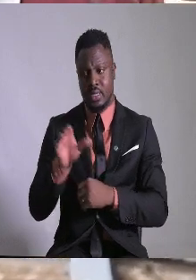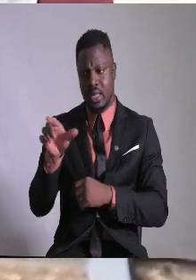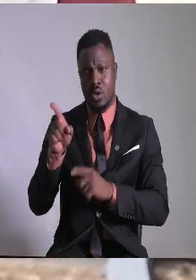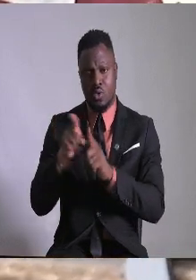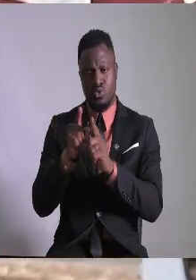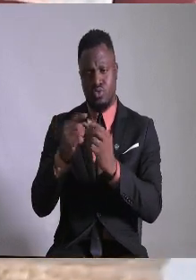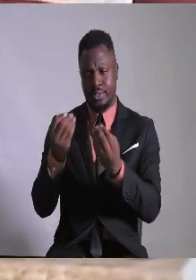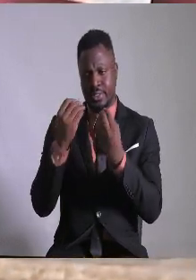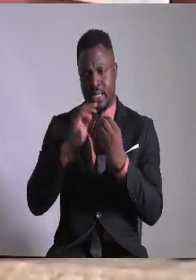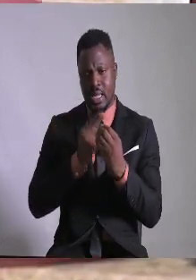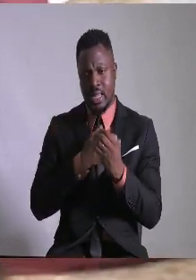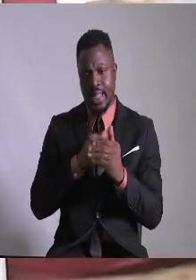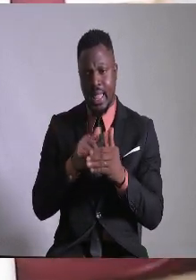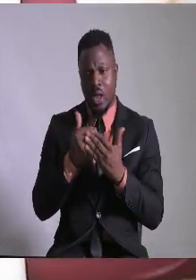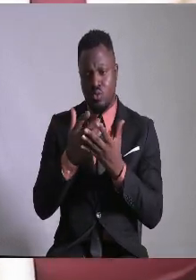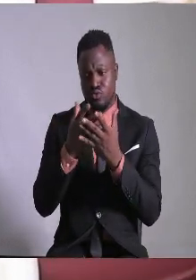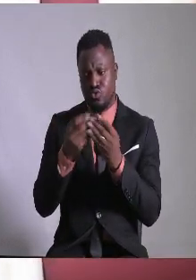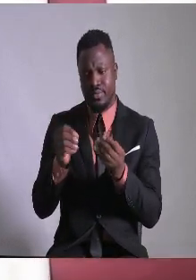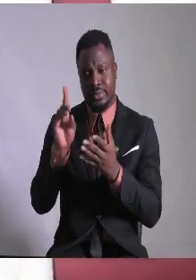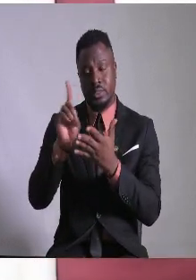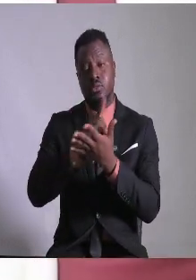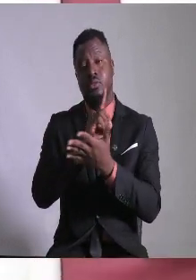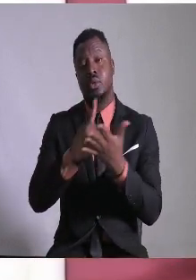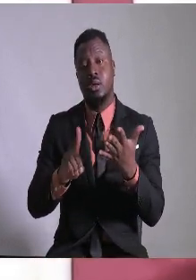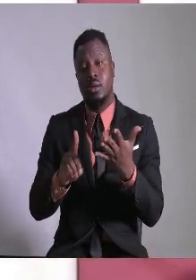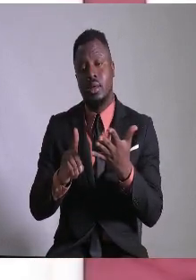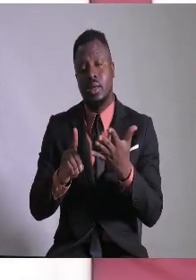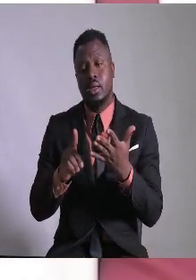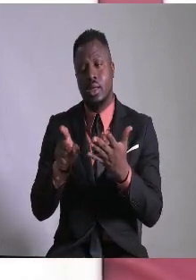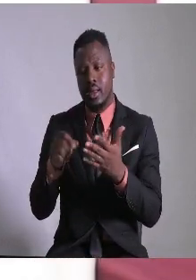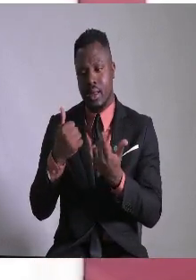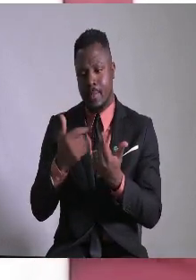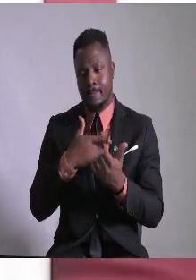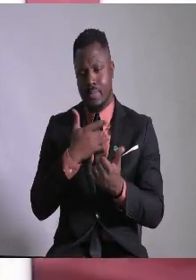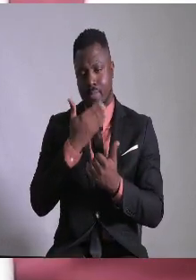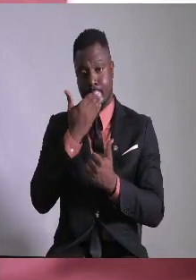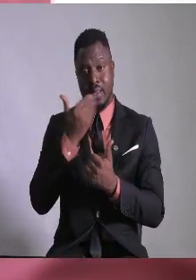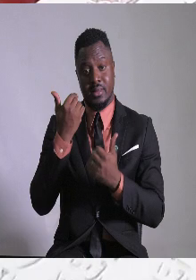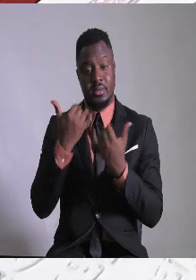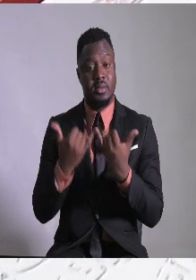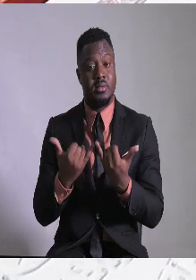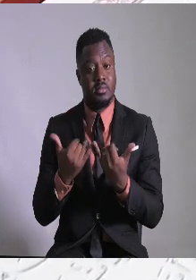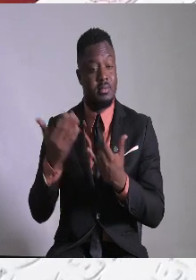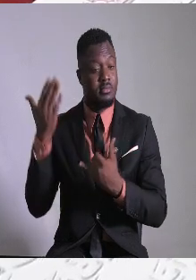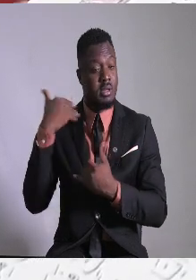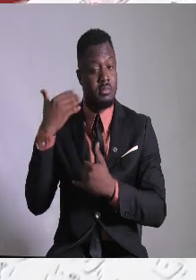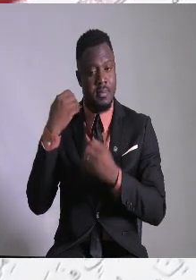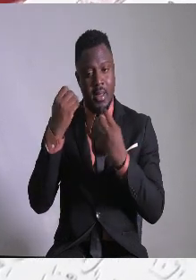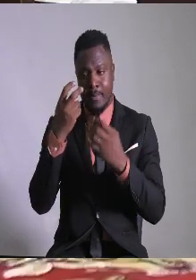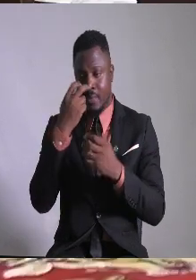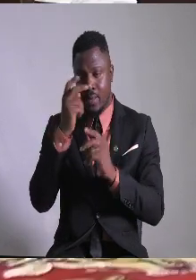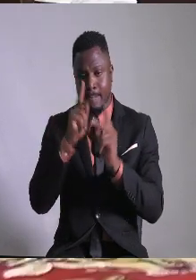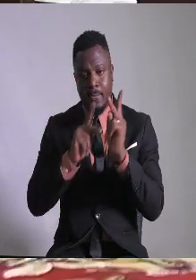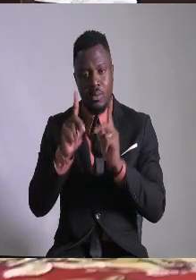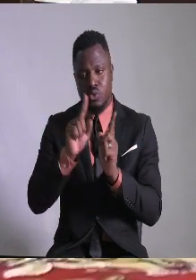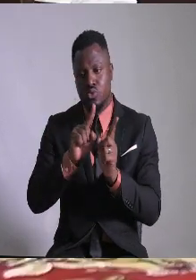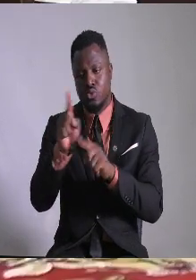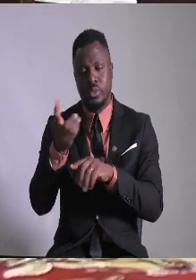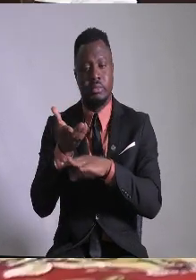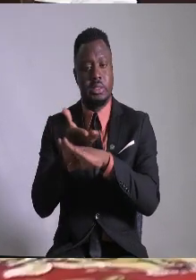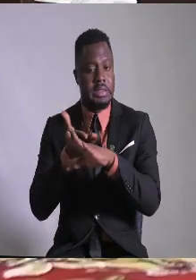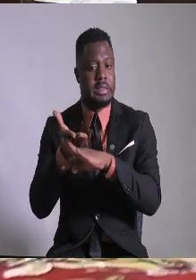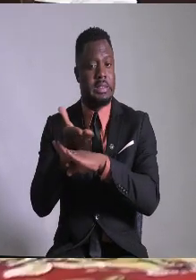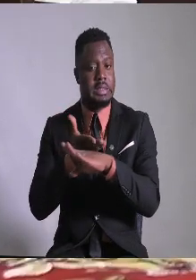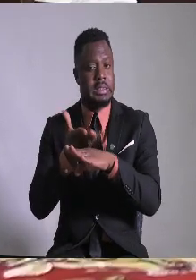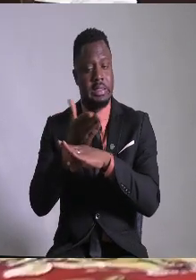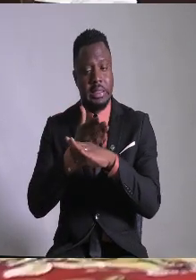CALID enlightened us on how to deal with discrimination. Things are much better now. Many visually impaired people used to come to